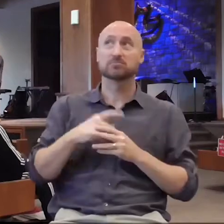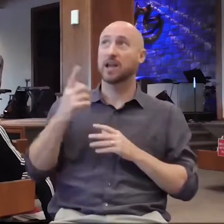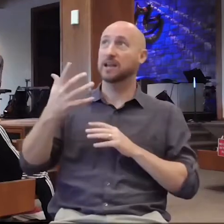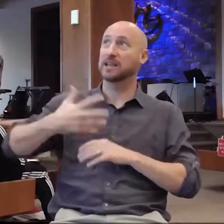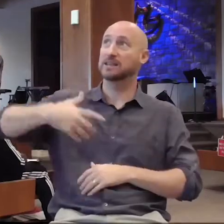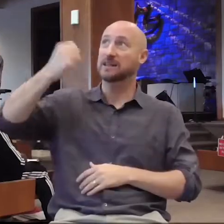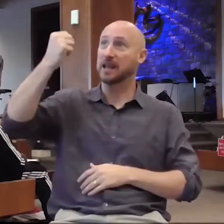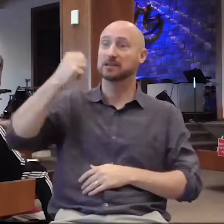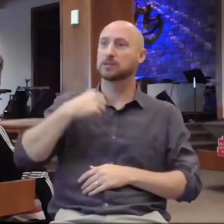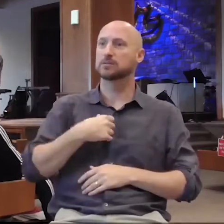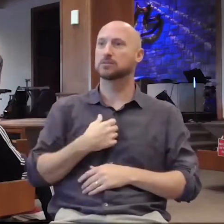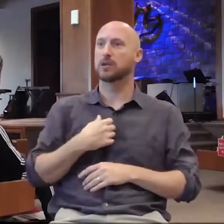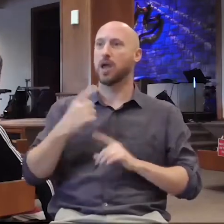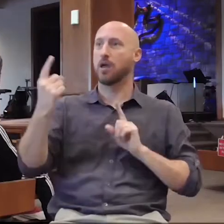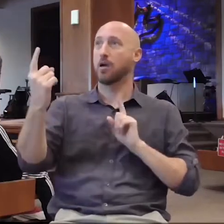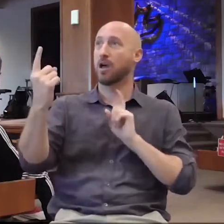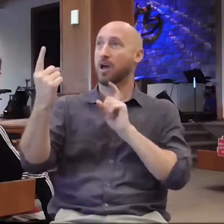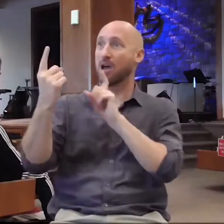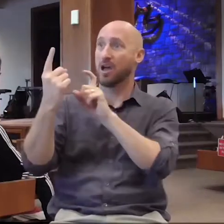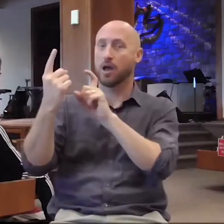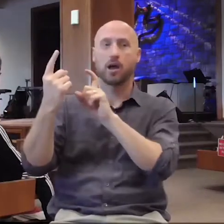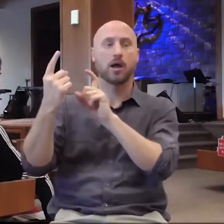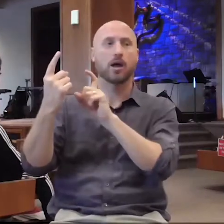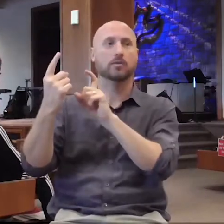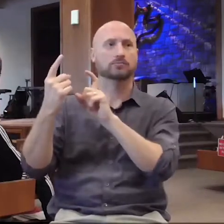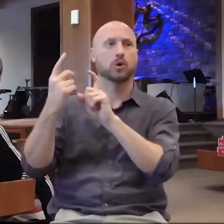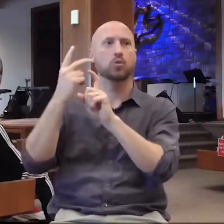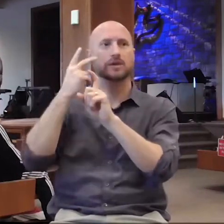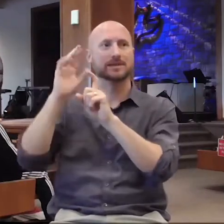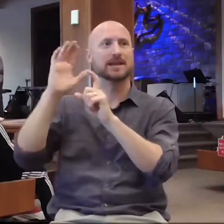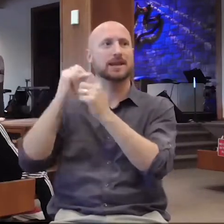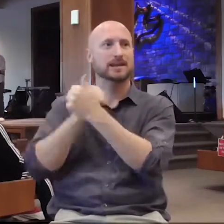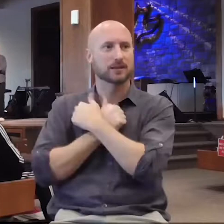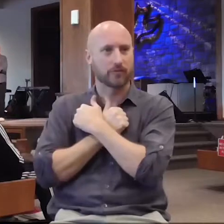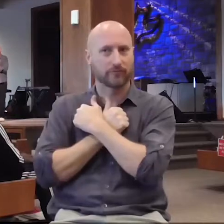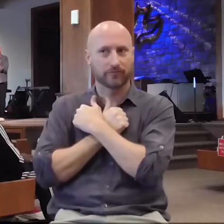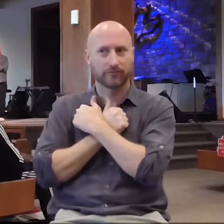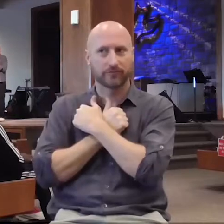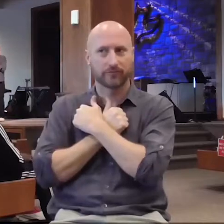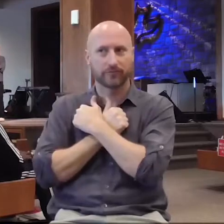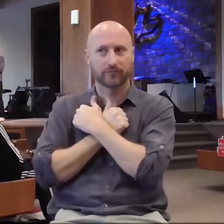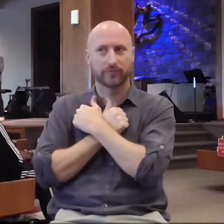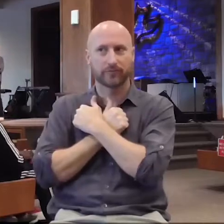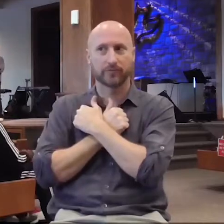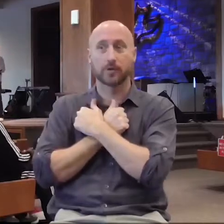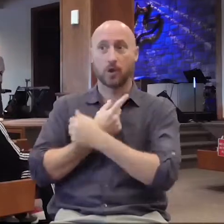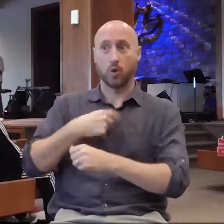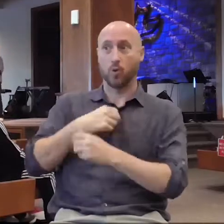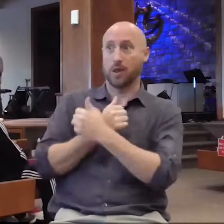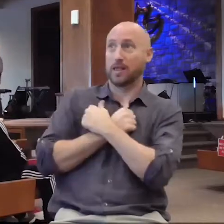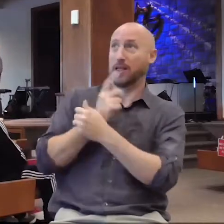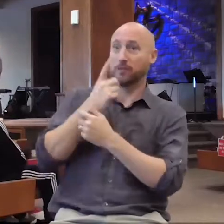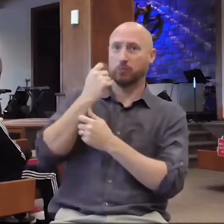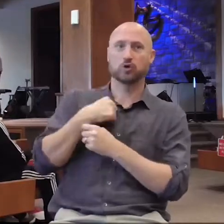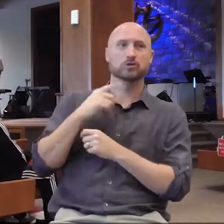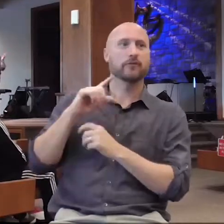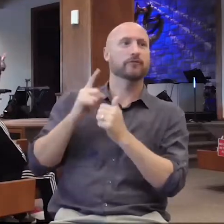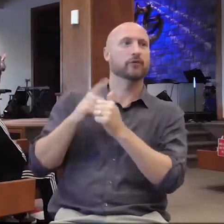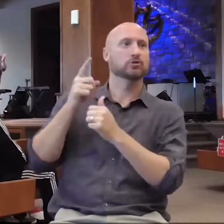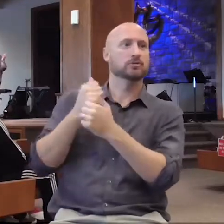his love. We love him because he first loved us. You know, it says in the book of Micah, chapter 7,